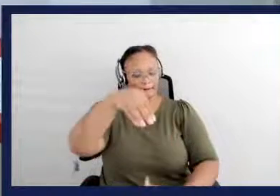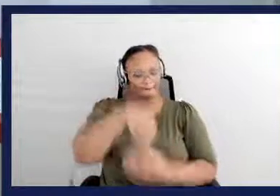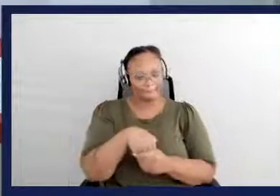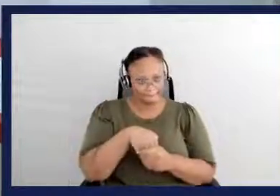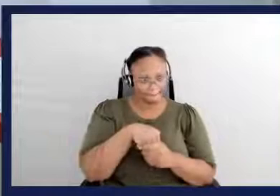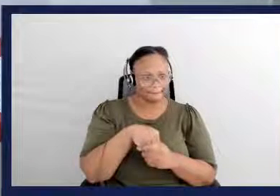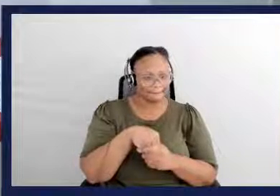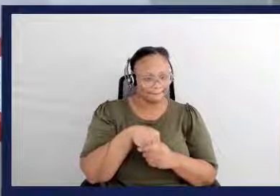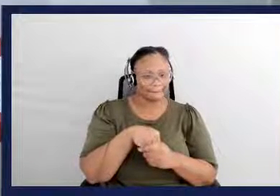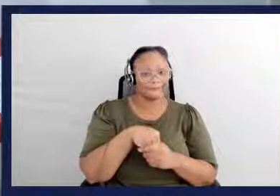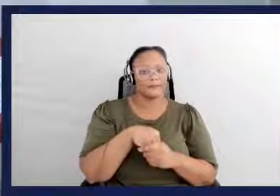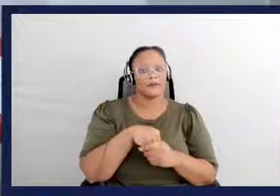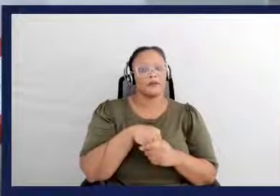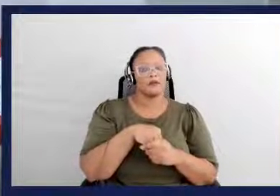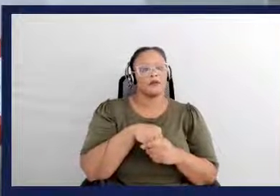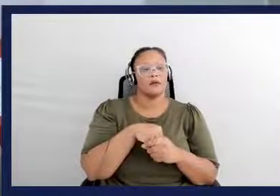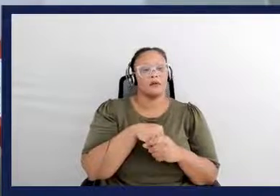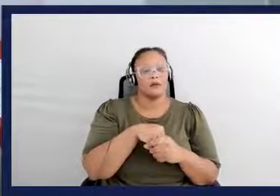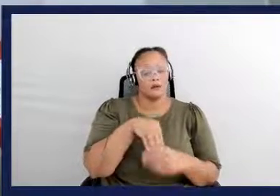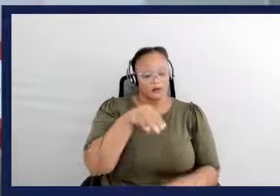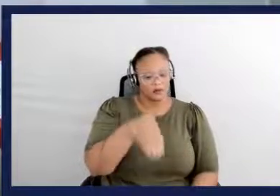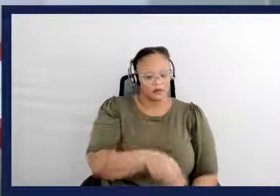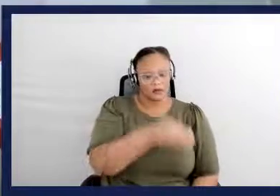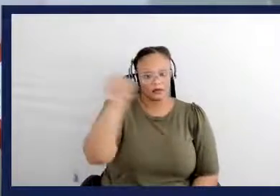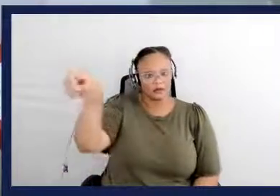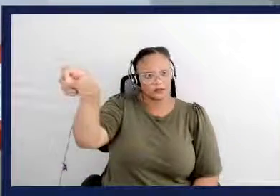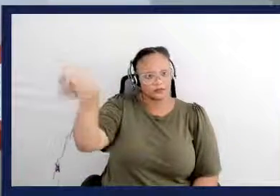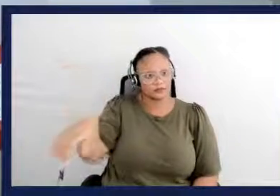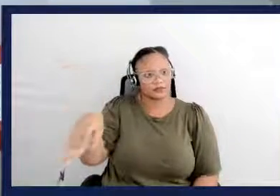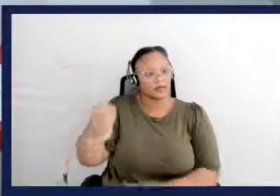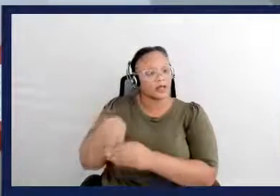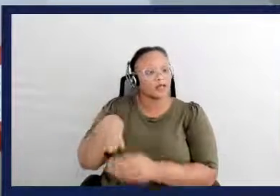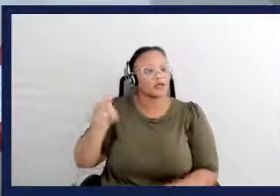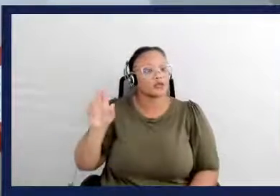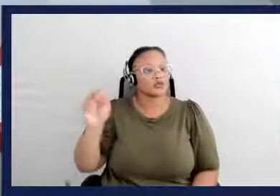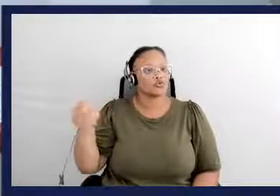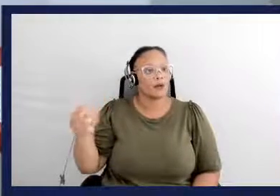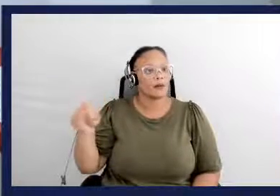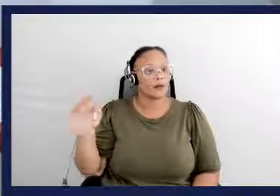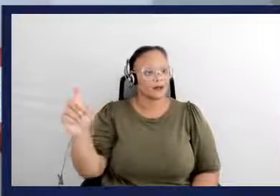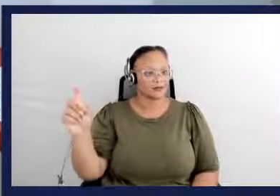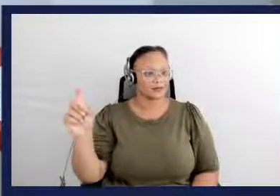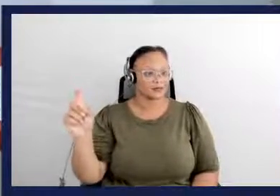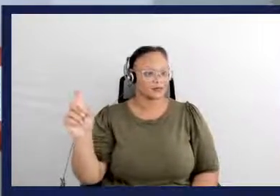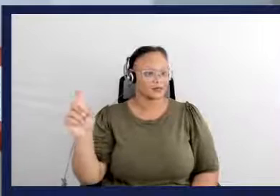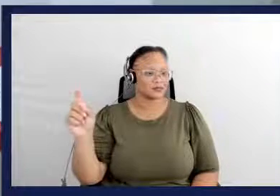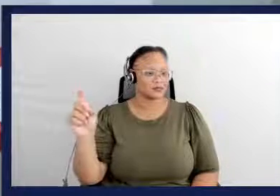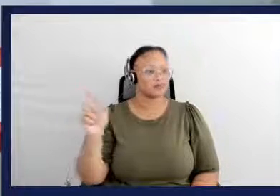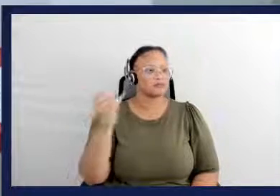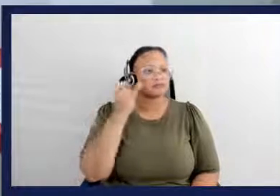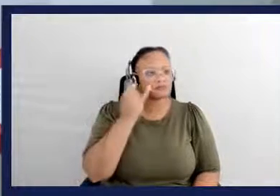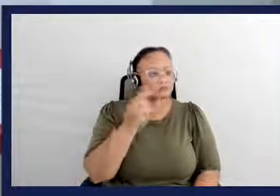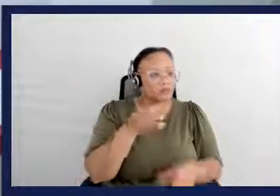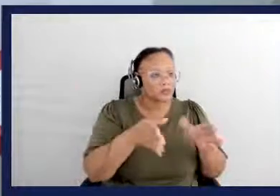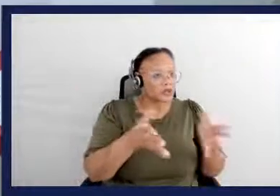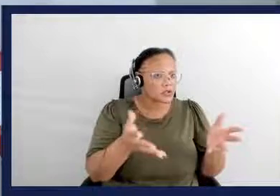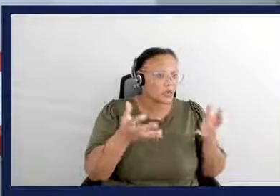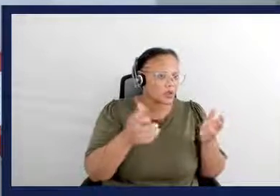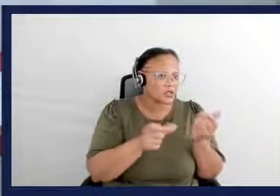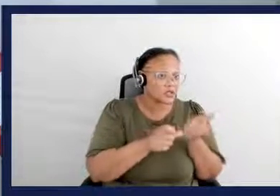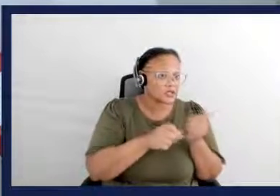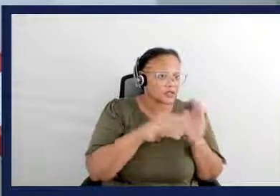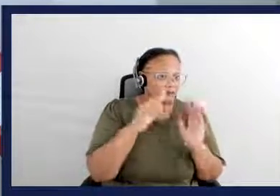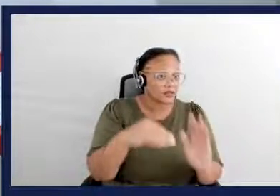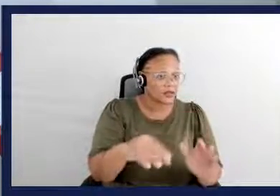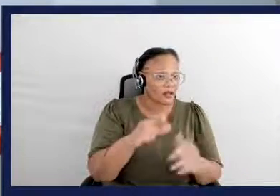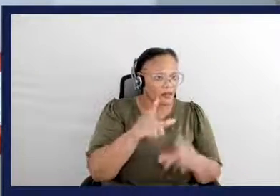then ultimately into our drop box. Now again, if that voter wants assistance in completing this ballot, our poll